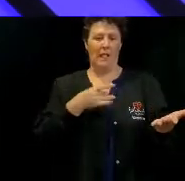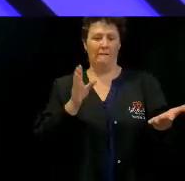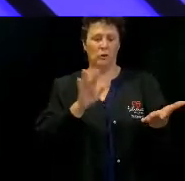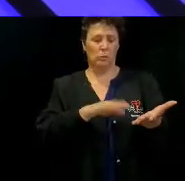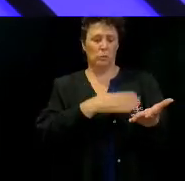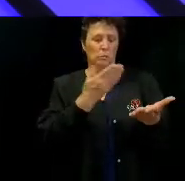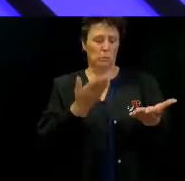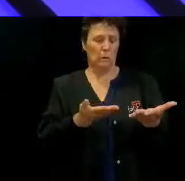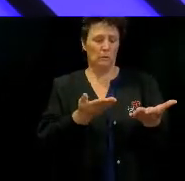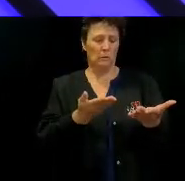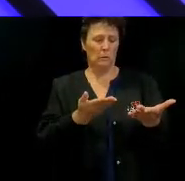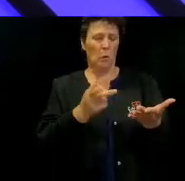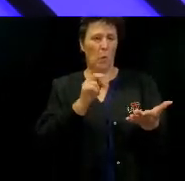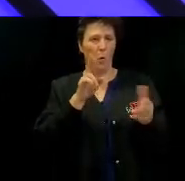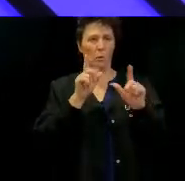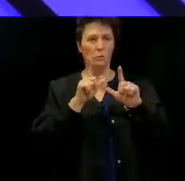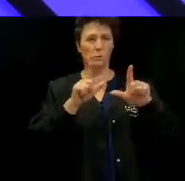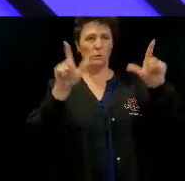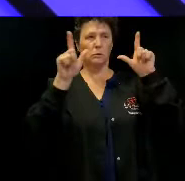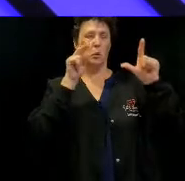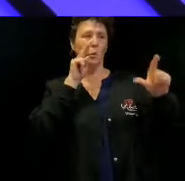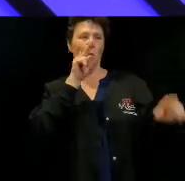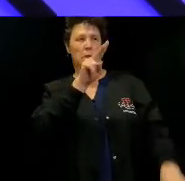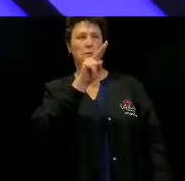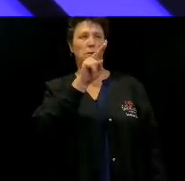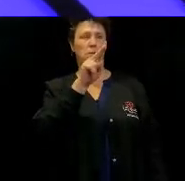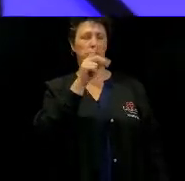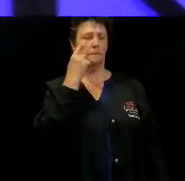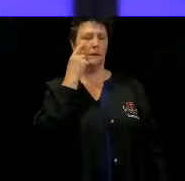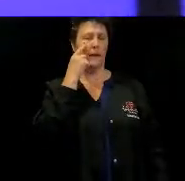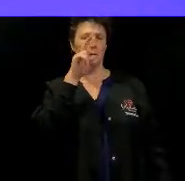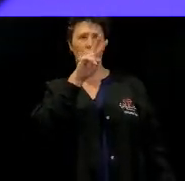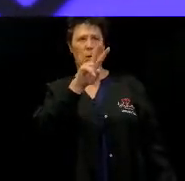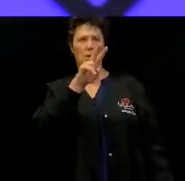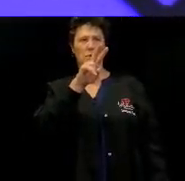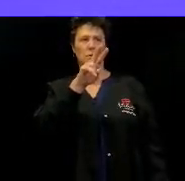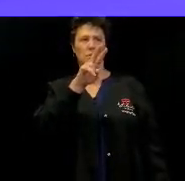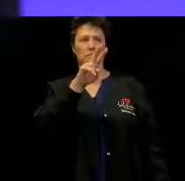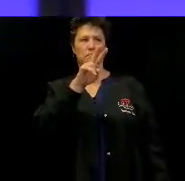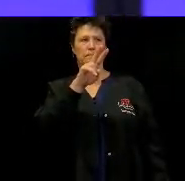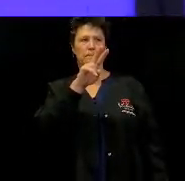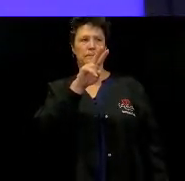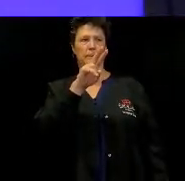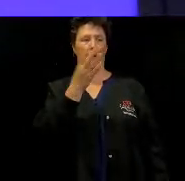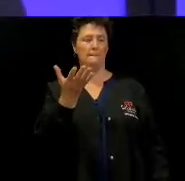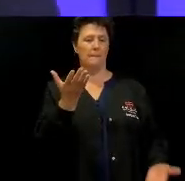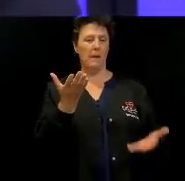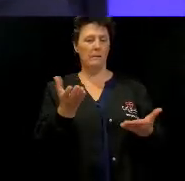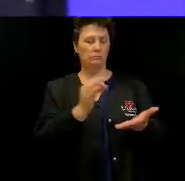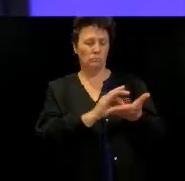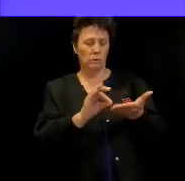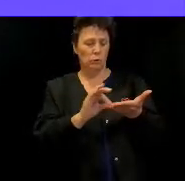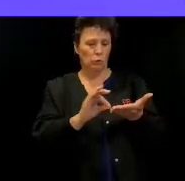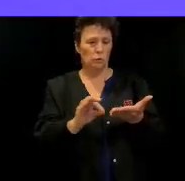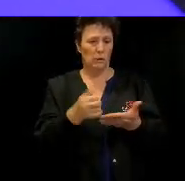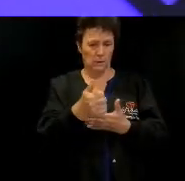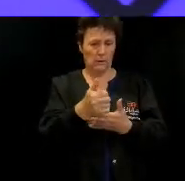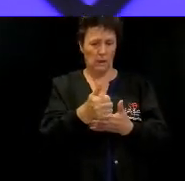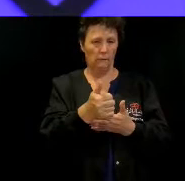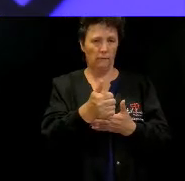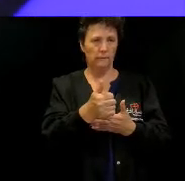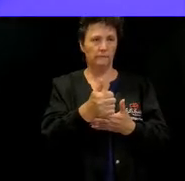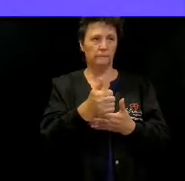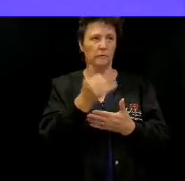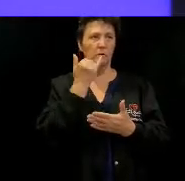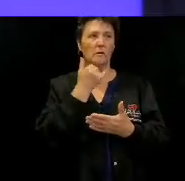see it on the screen. But I really want you to see it. I want you to lay your eyes on it. You may want to take a little bit of note right here.